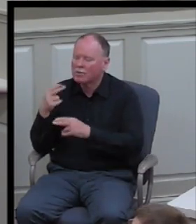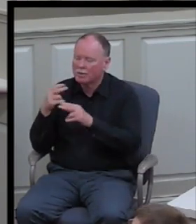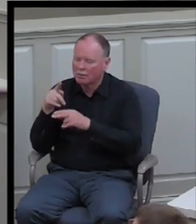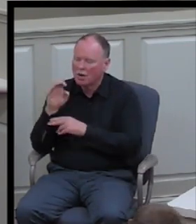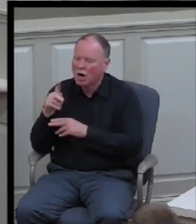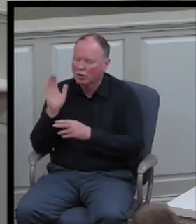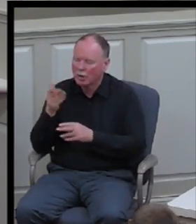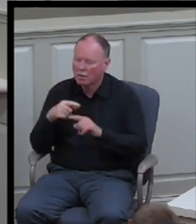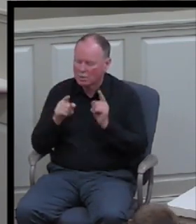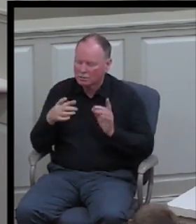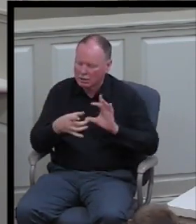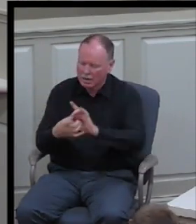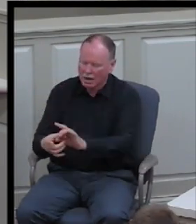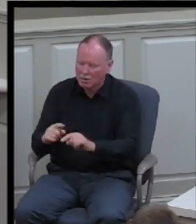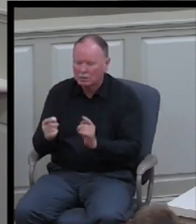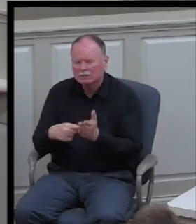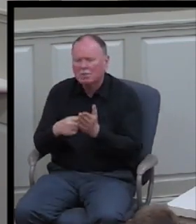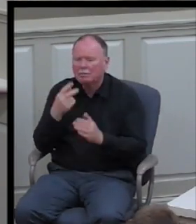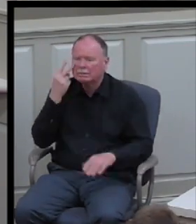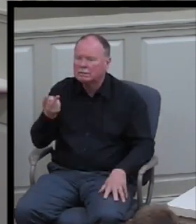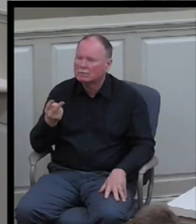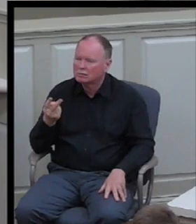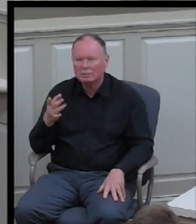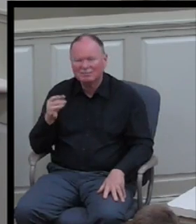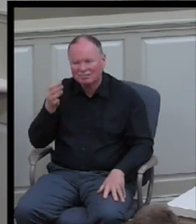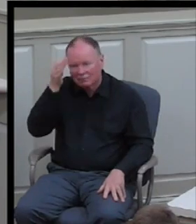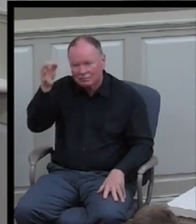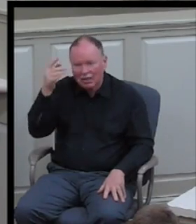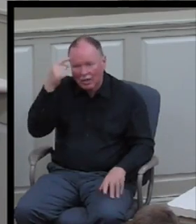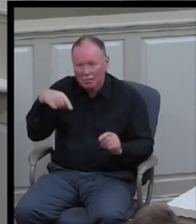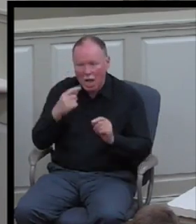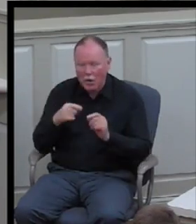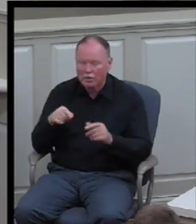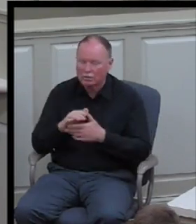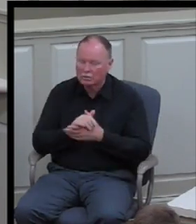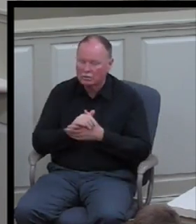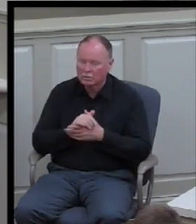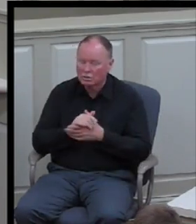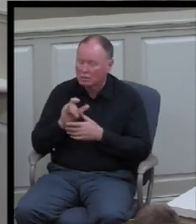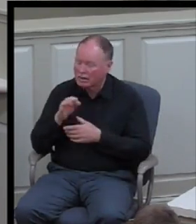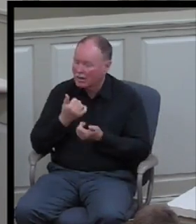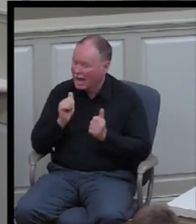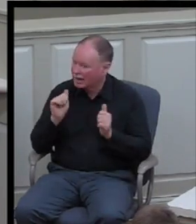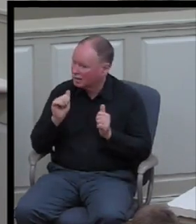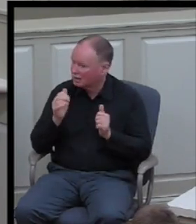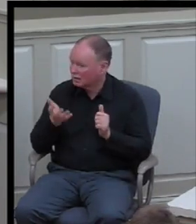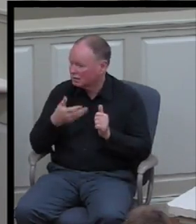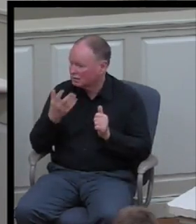as we sometimes see, and maybe something to think about down the road, if there's any